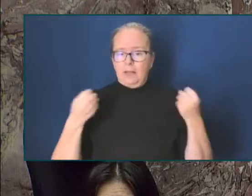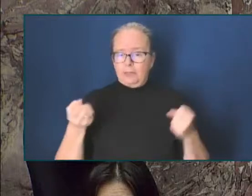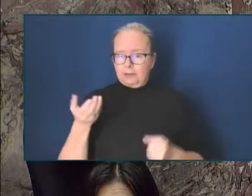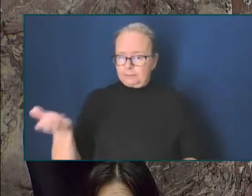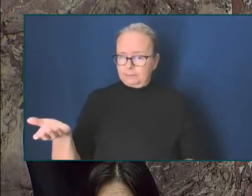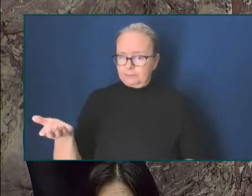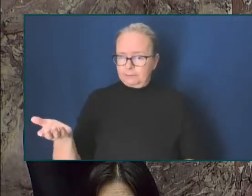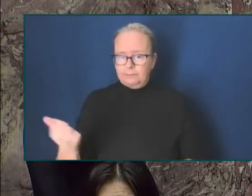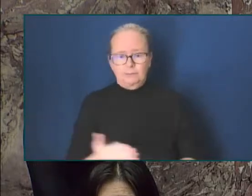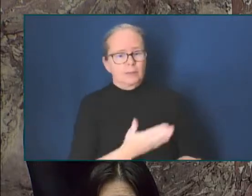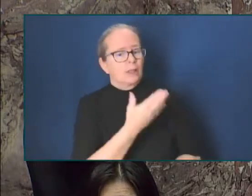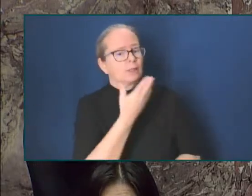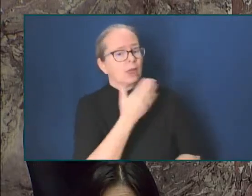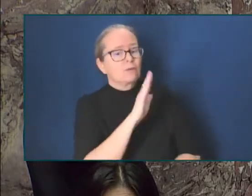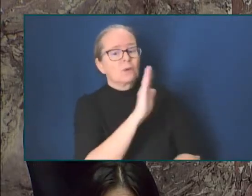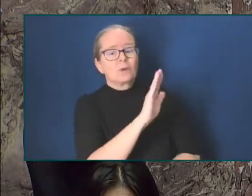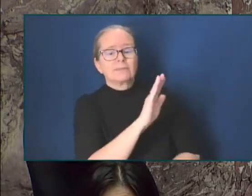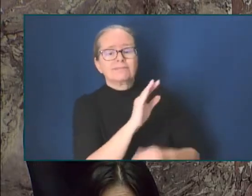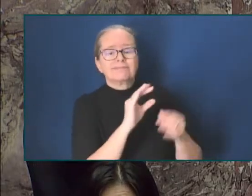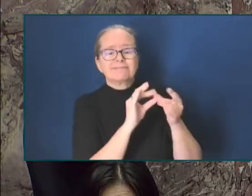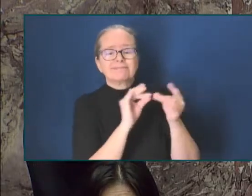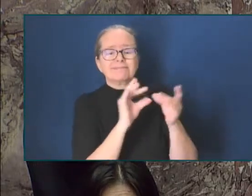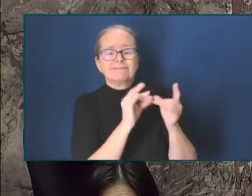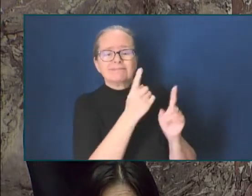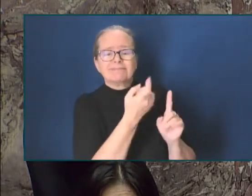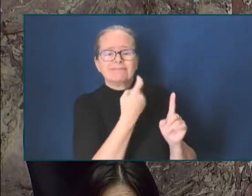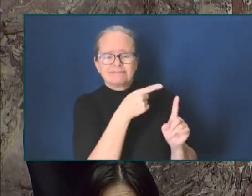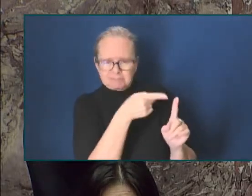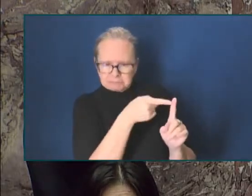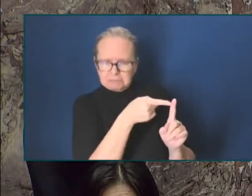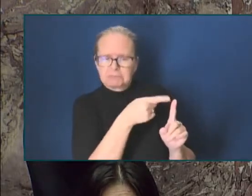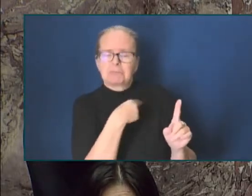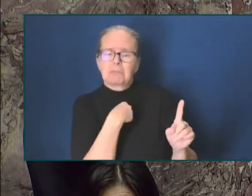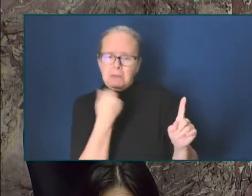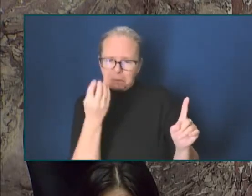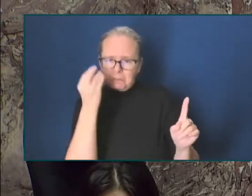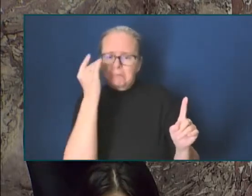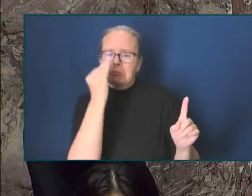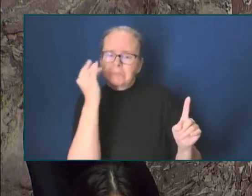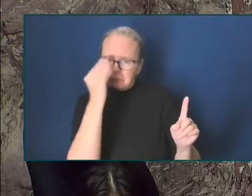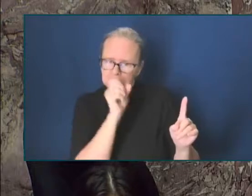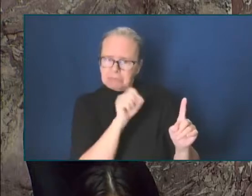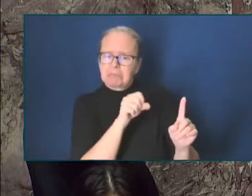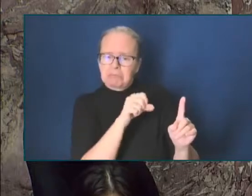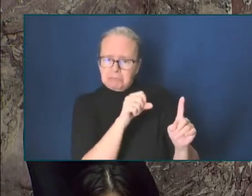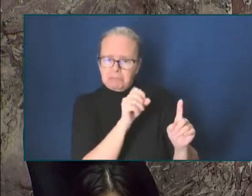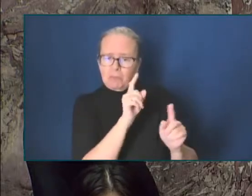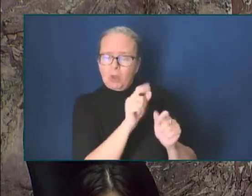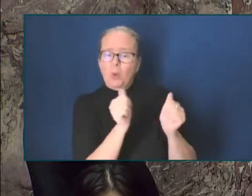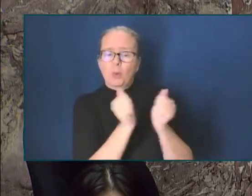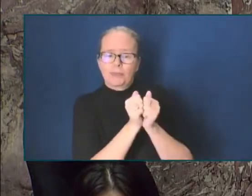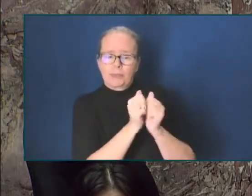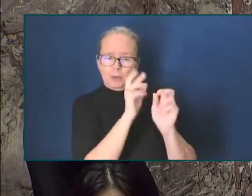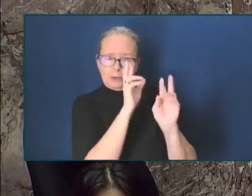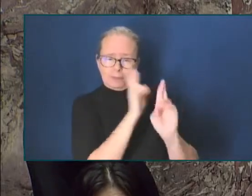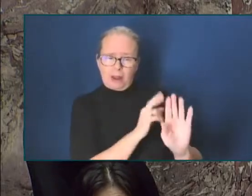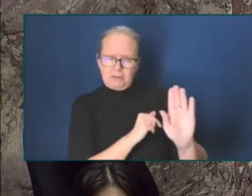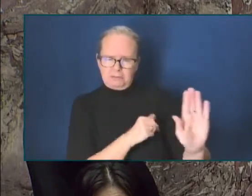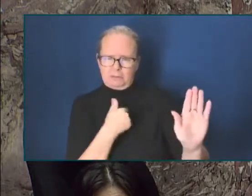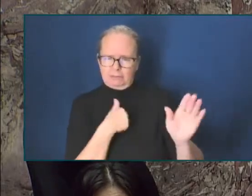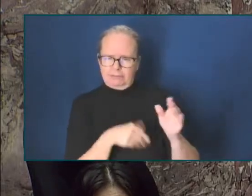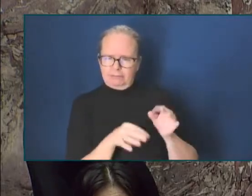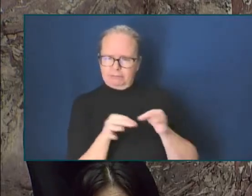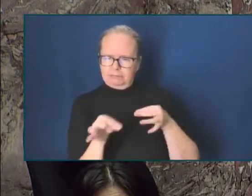Speaker, respectfully, BC has, in terms of its administrative costs, one of the most efficient